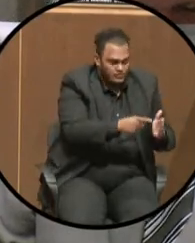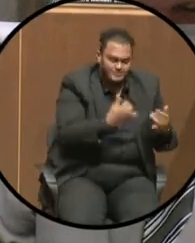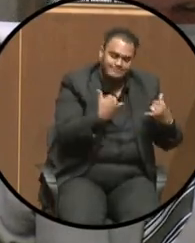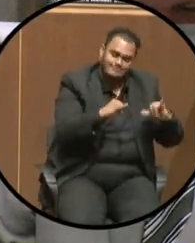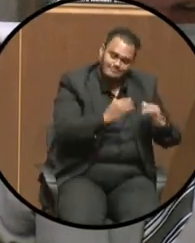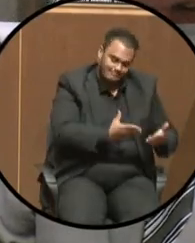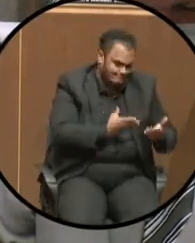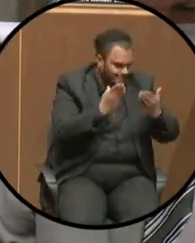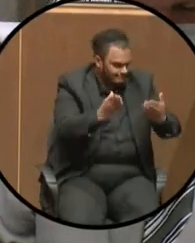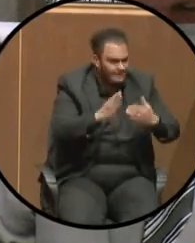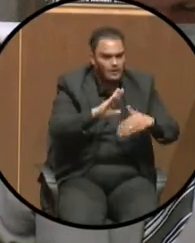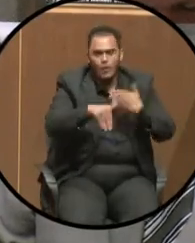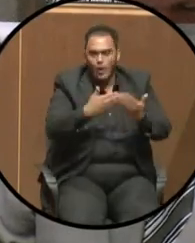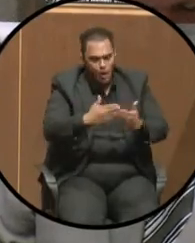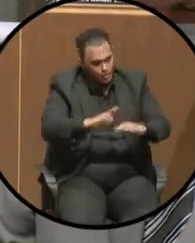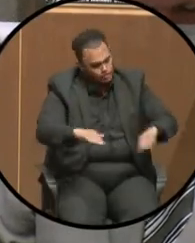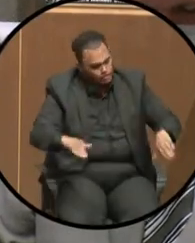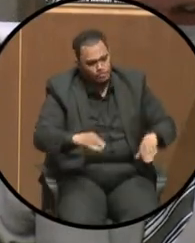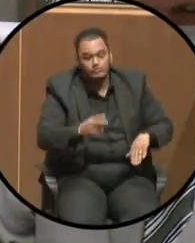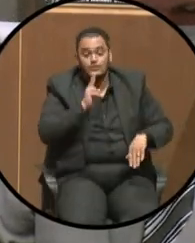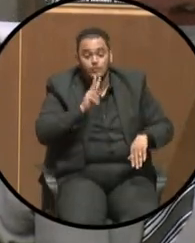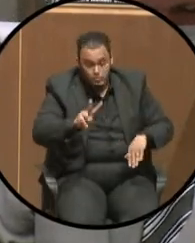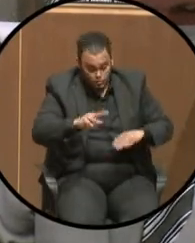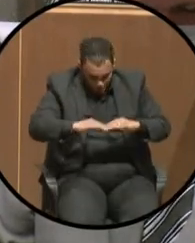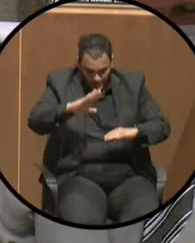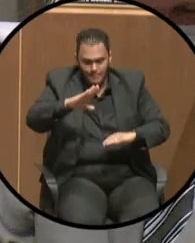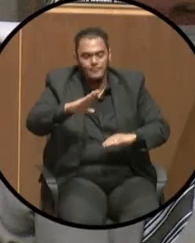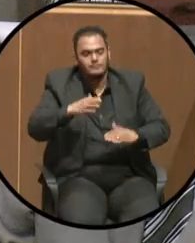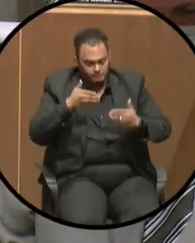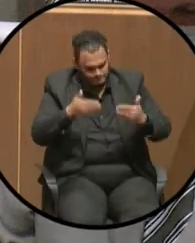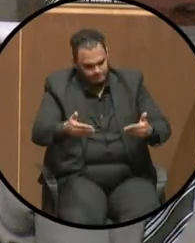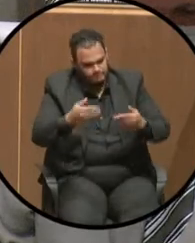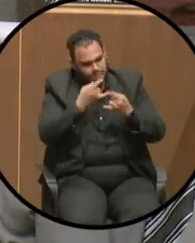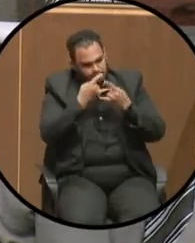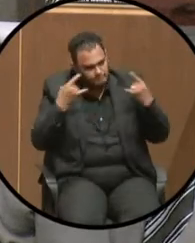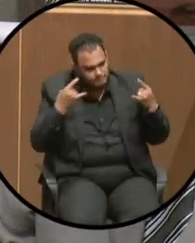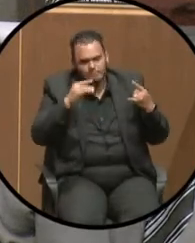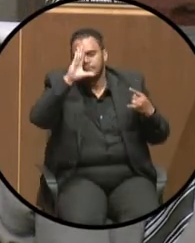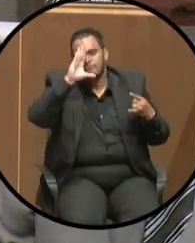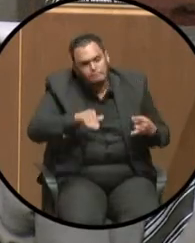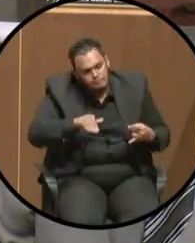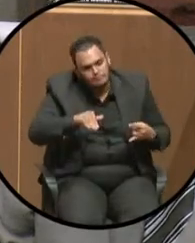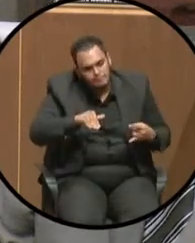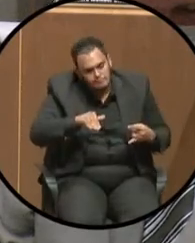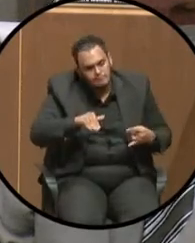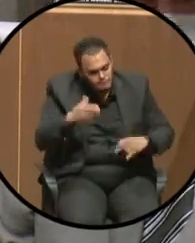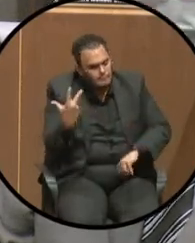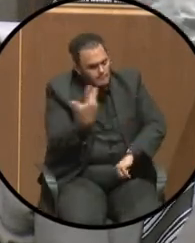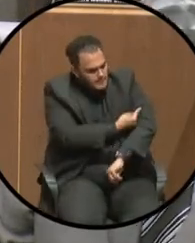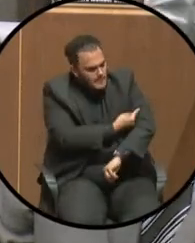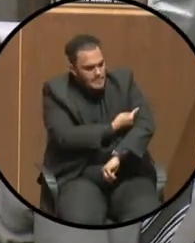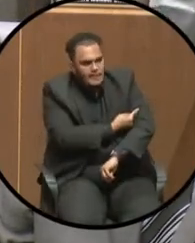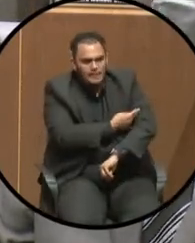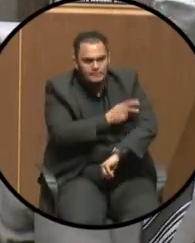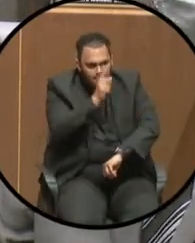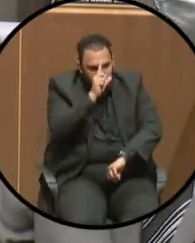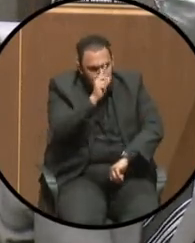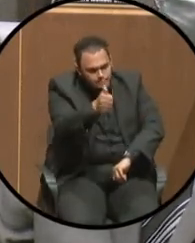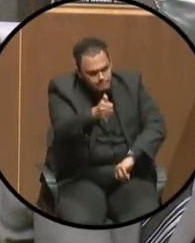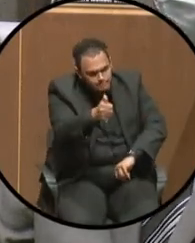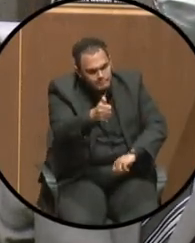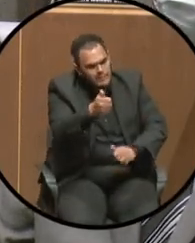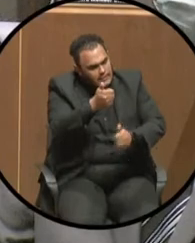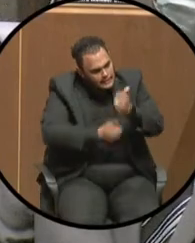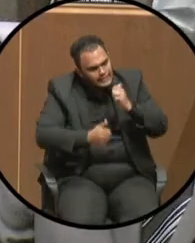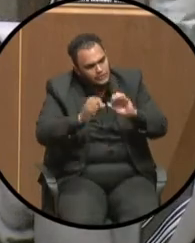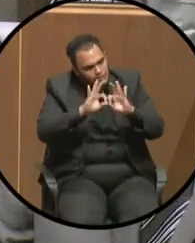up. I know that receiving the vaccination is a personal choice that every family must make for themselves,